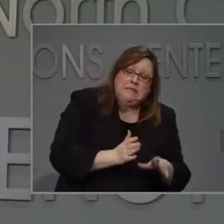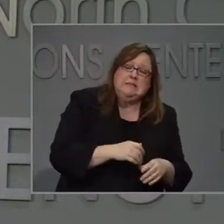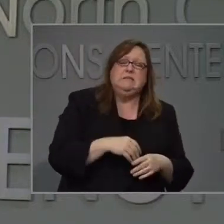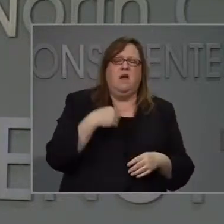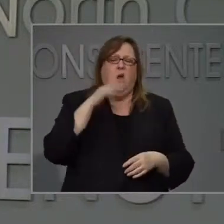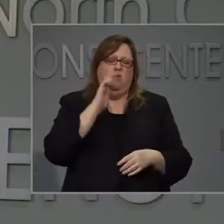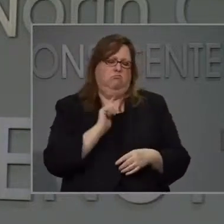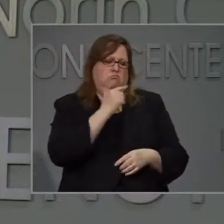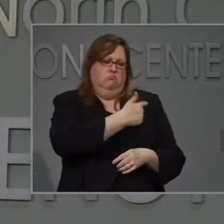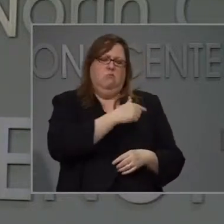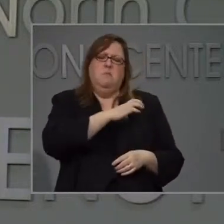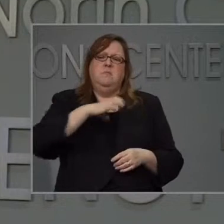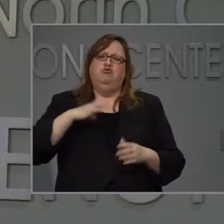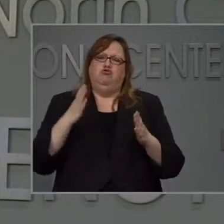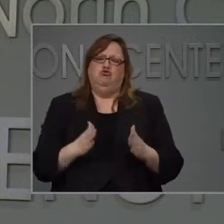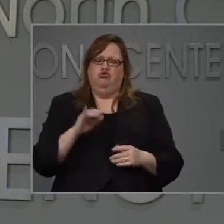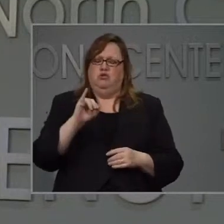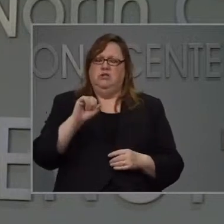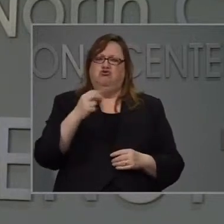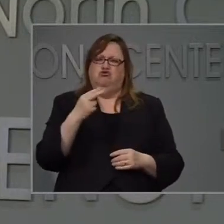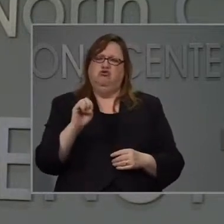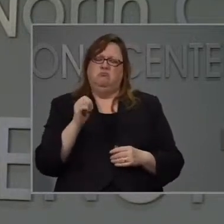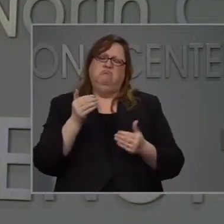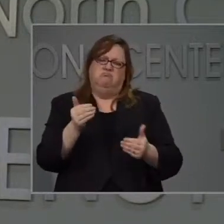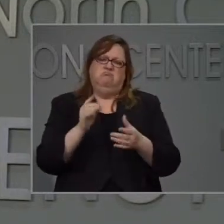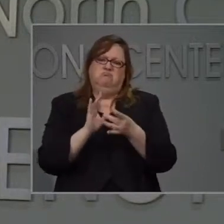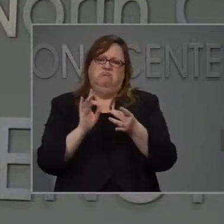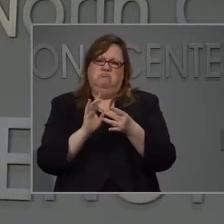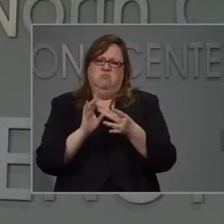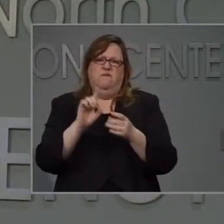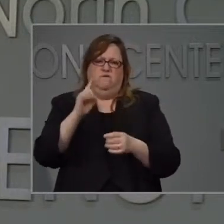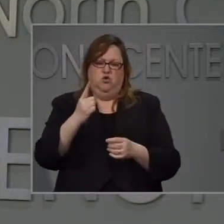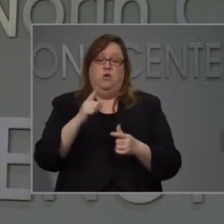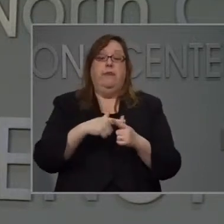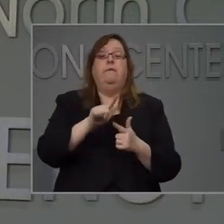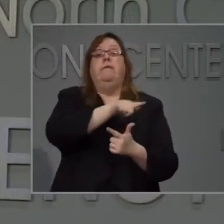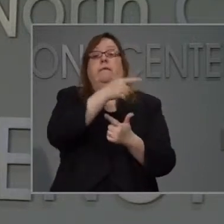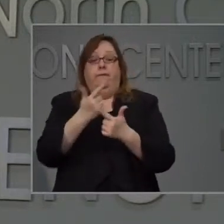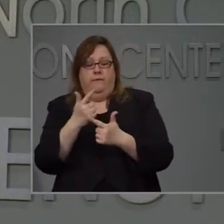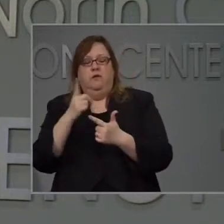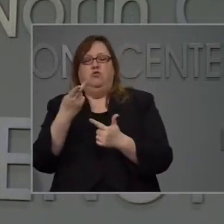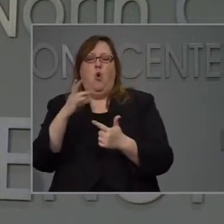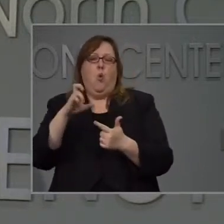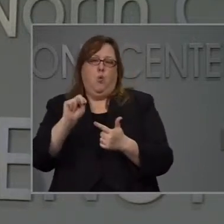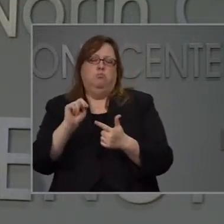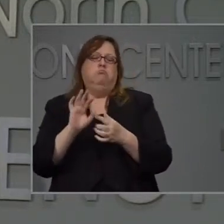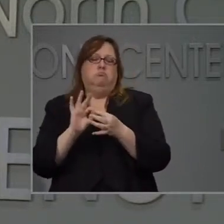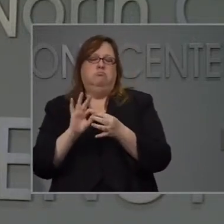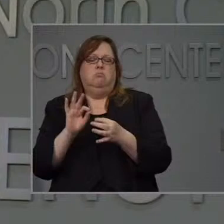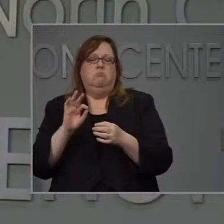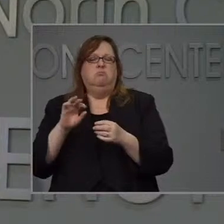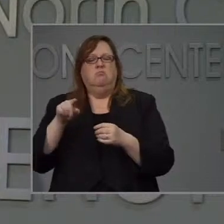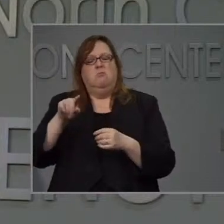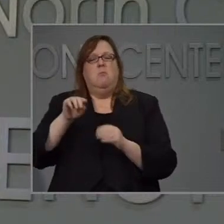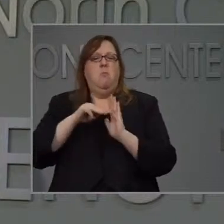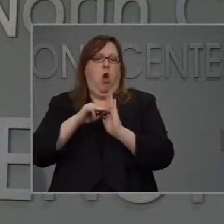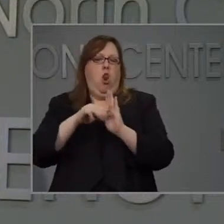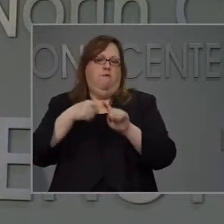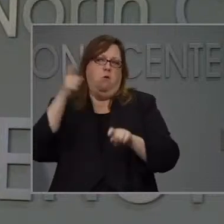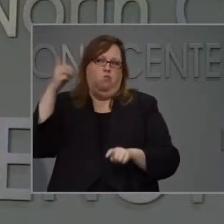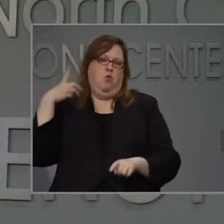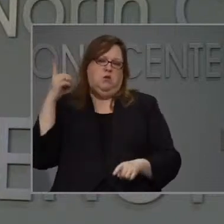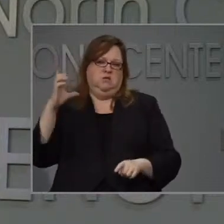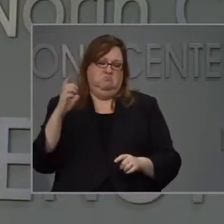let Commissioner Ishii talk about that, and then I'll let Dr. Cohen address the situation with the model out of